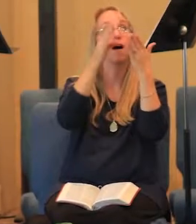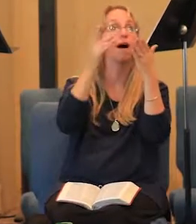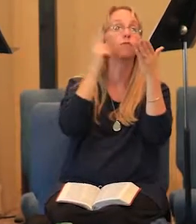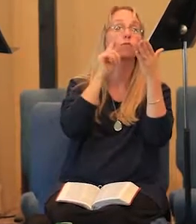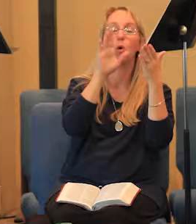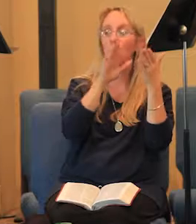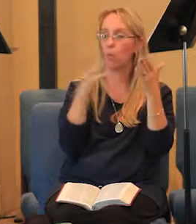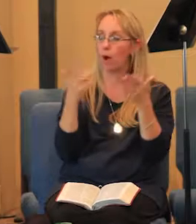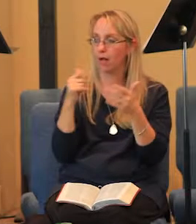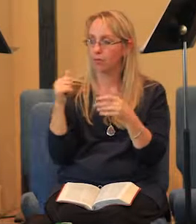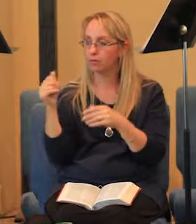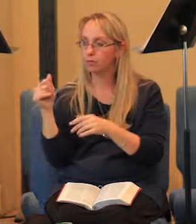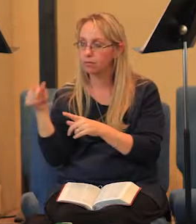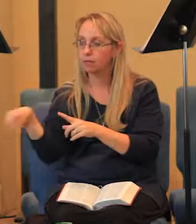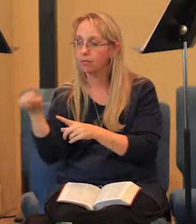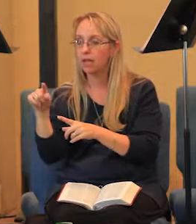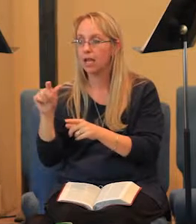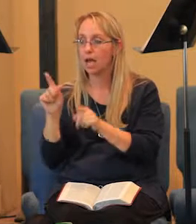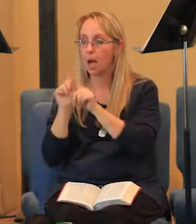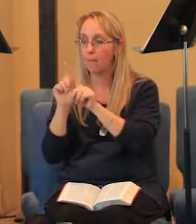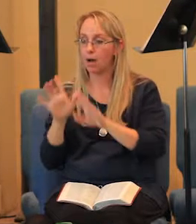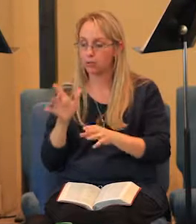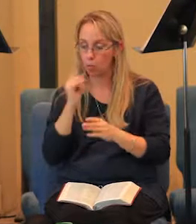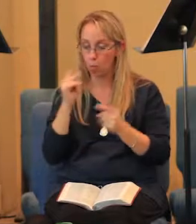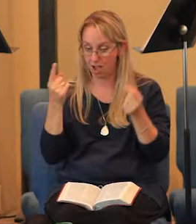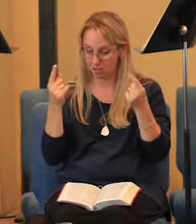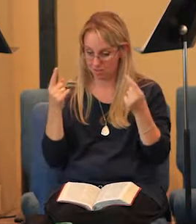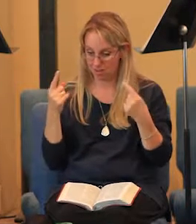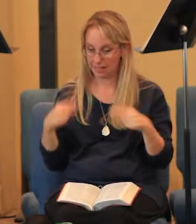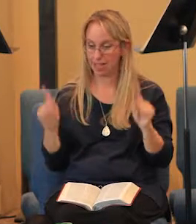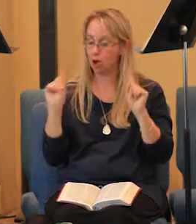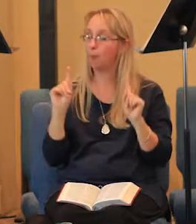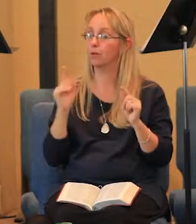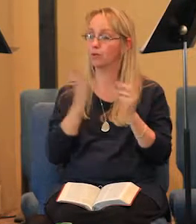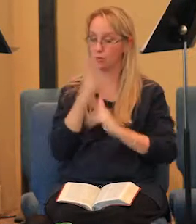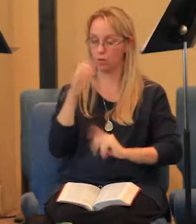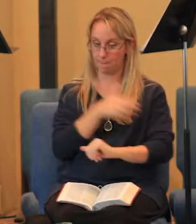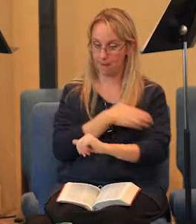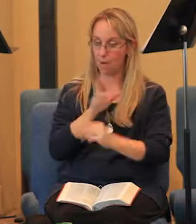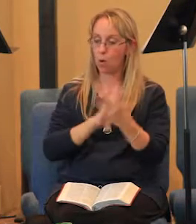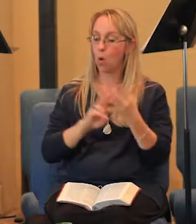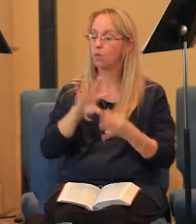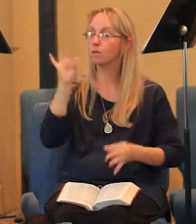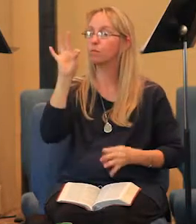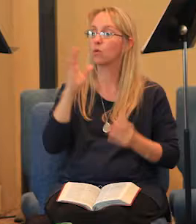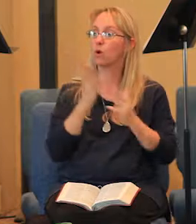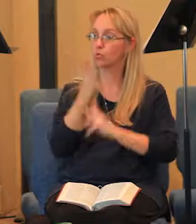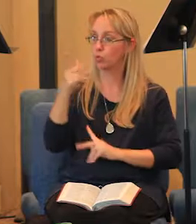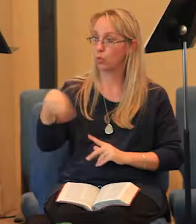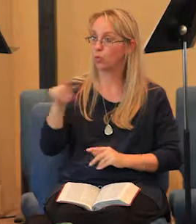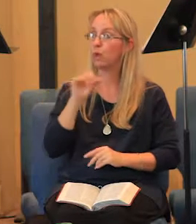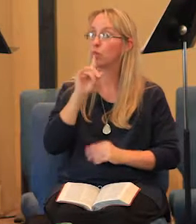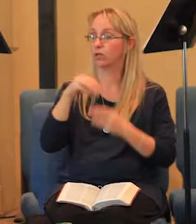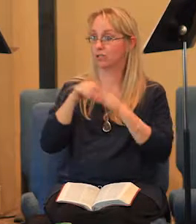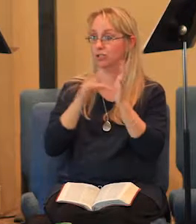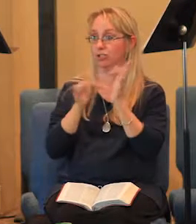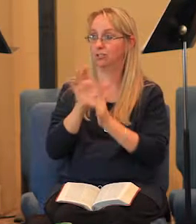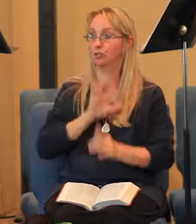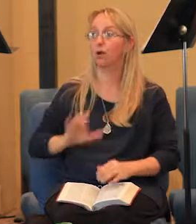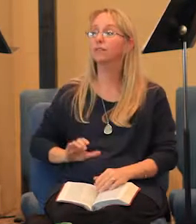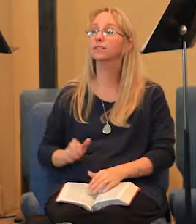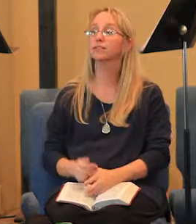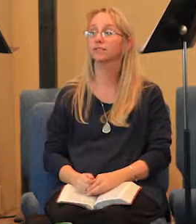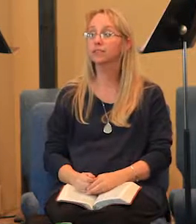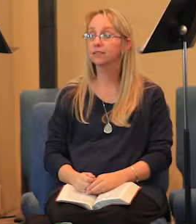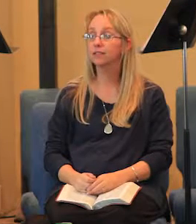God for what the apostles had been able to accomplish by the power of the Holy Spirit through who they were in Jesus